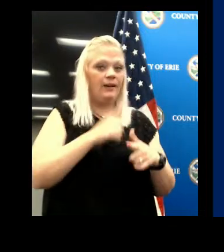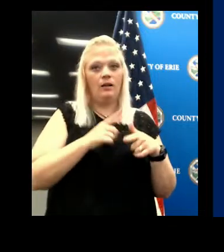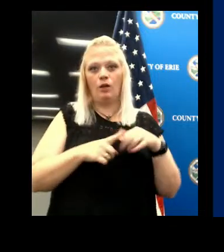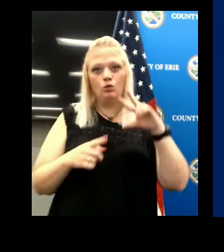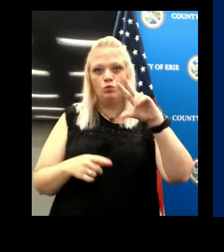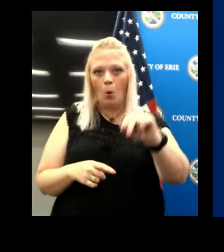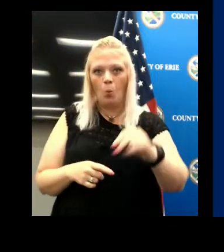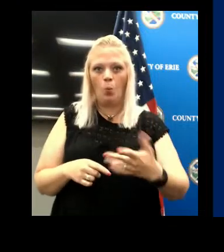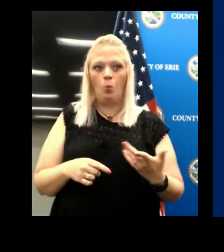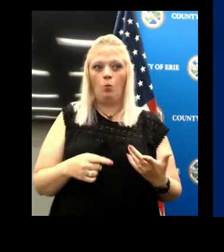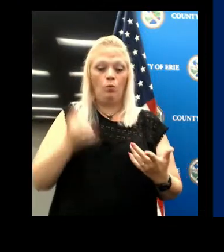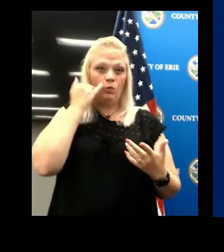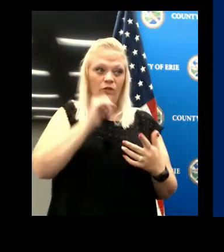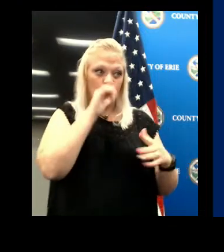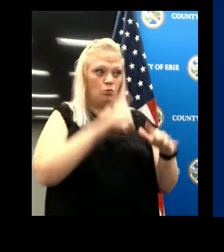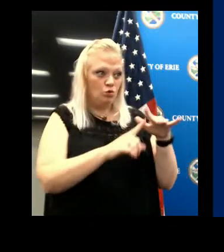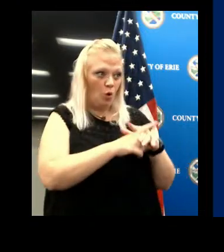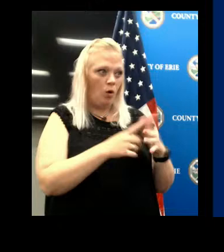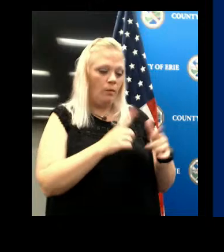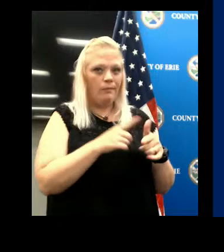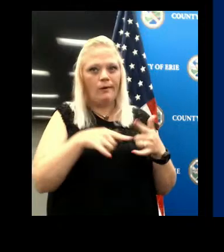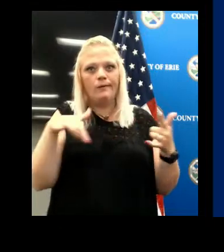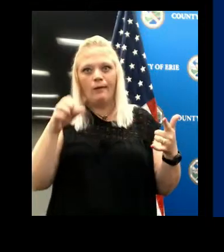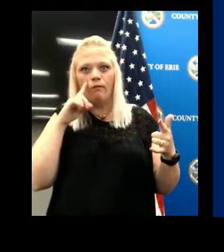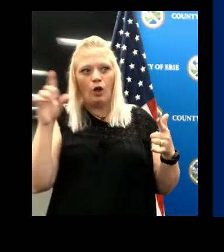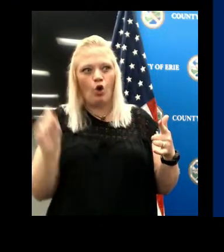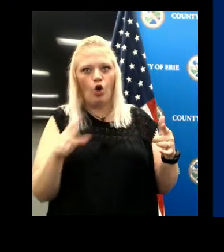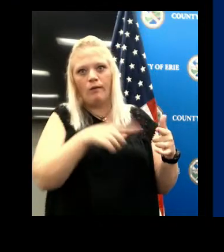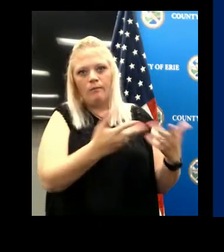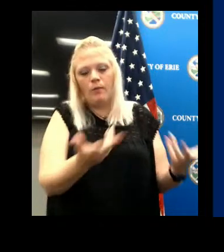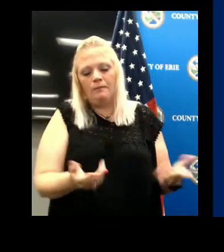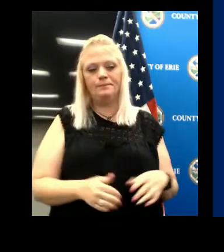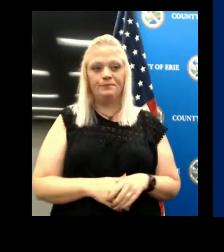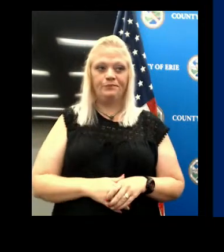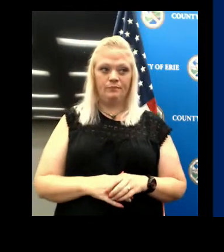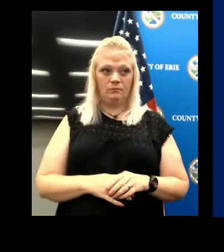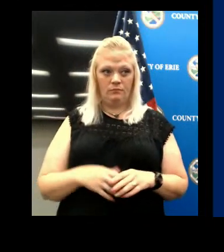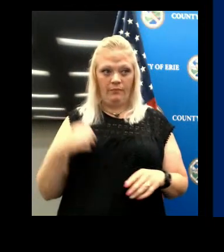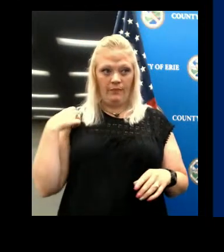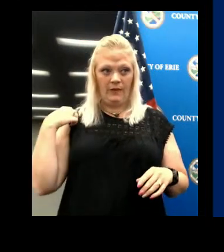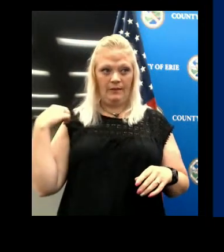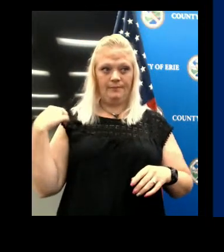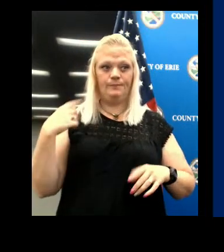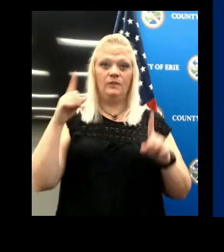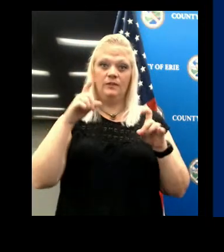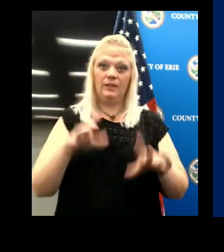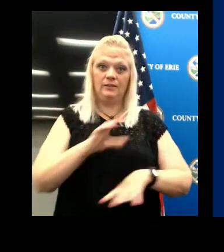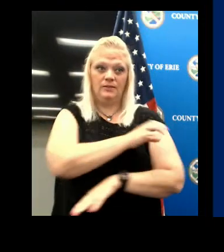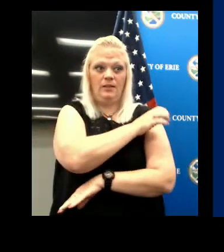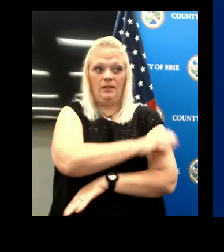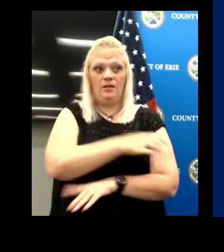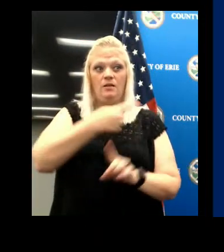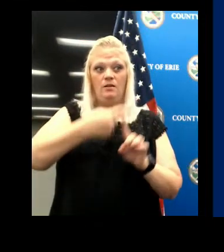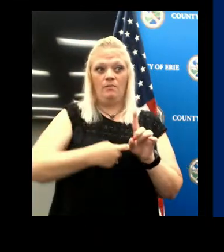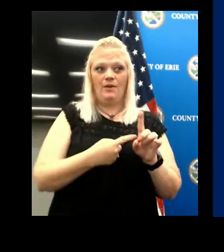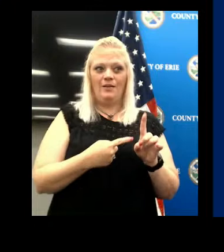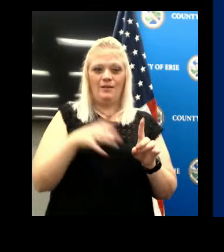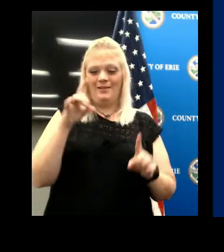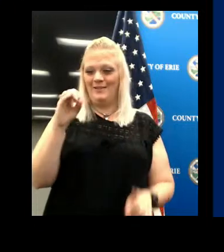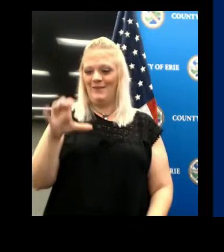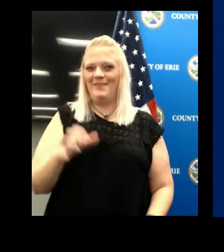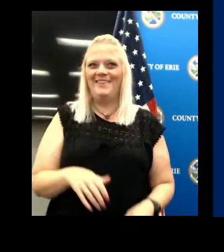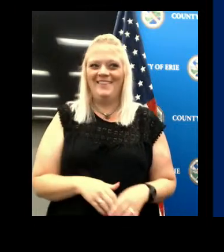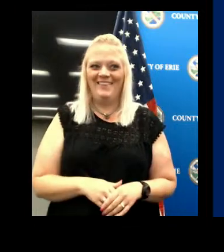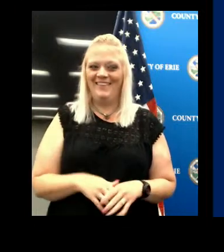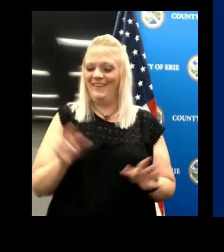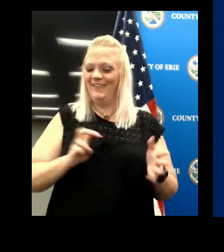be no. So if you don't show, you're taking a test away from somebody else. We have testing clinics in the month of September, I'm